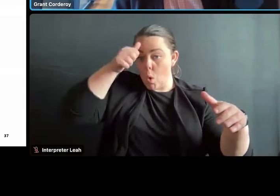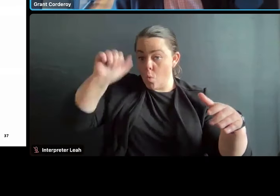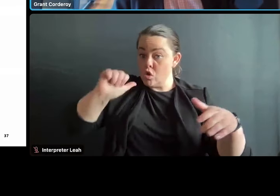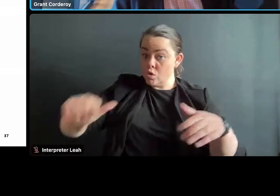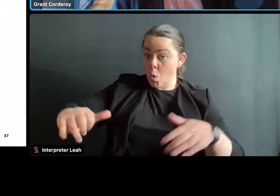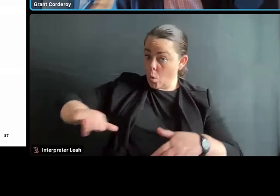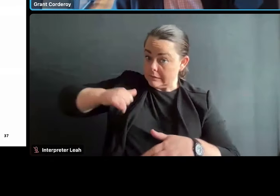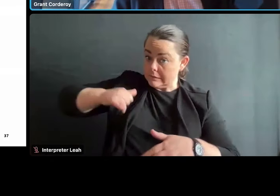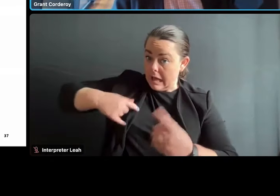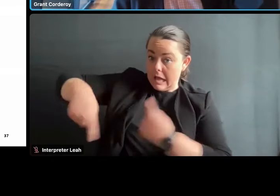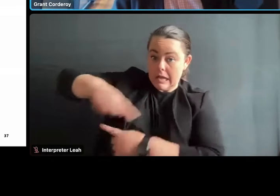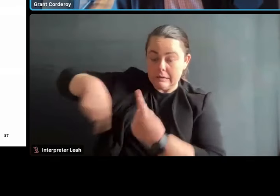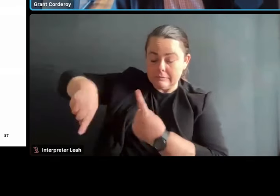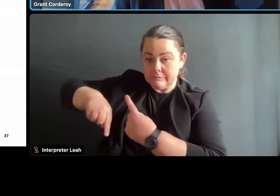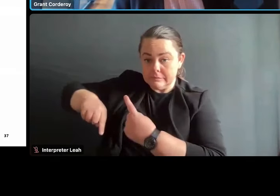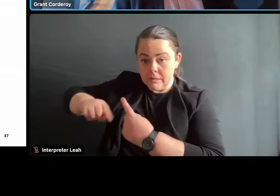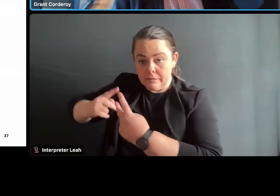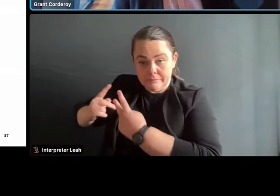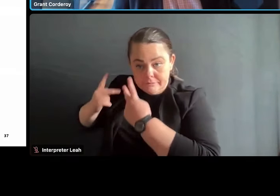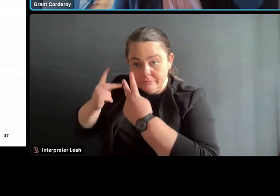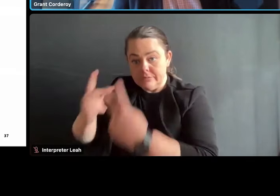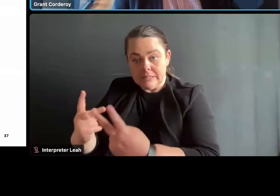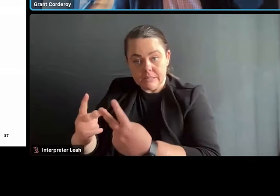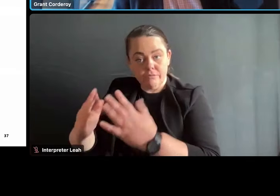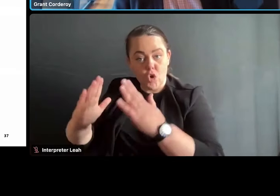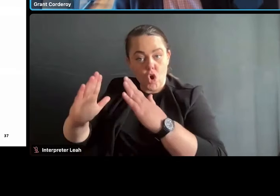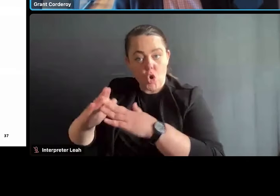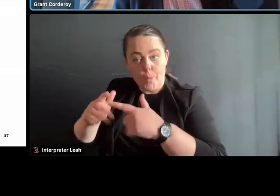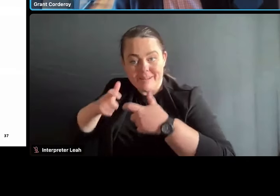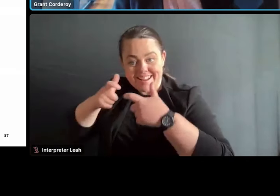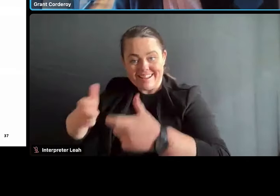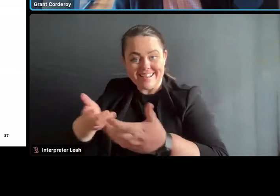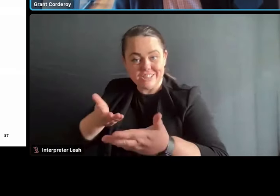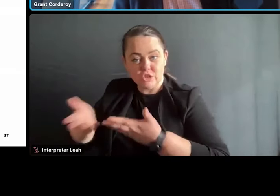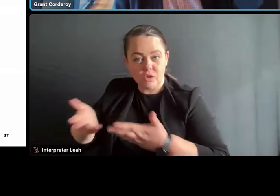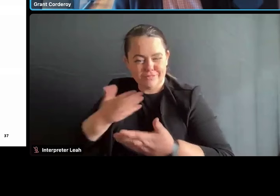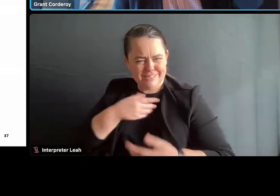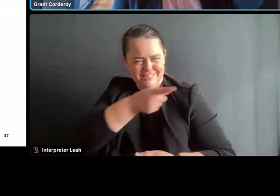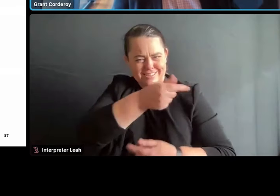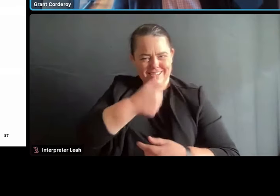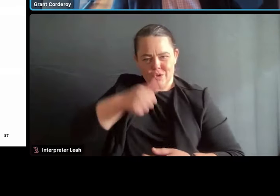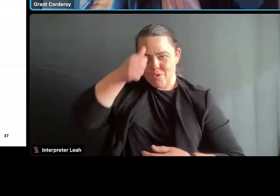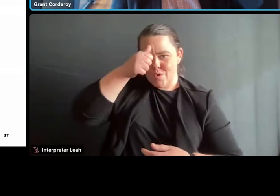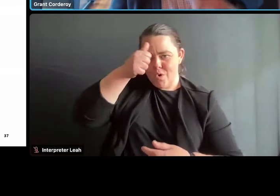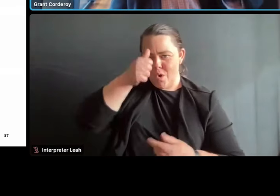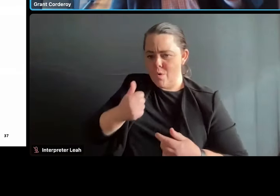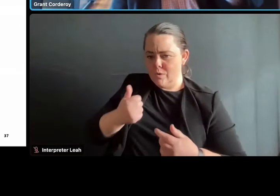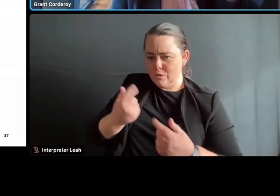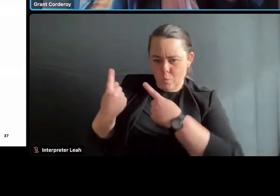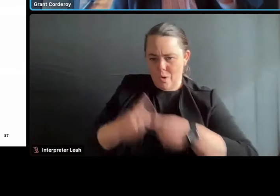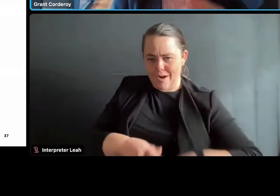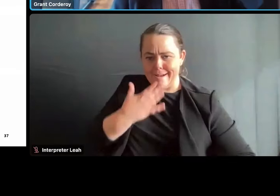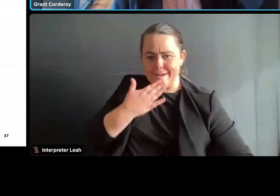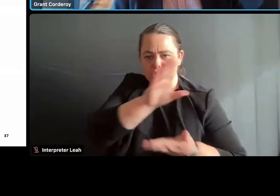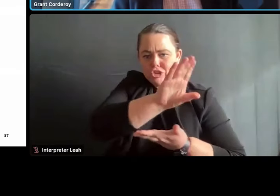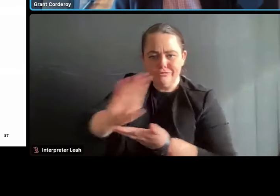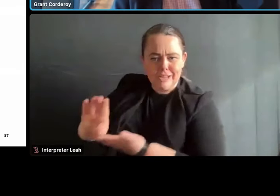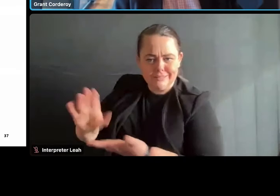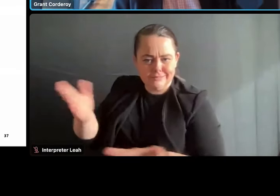that are providing home care services. So the subsidy and the funding for home care can be based on that mix of